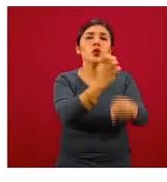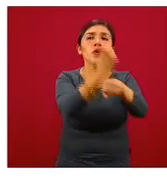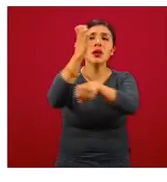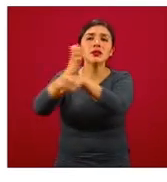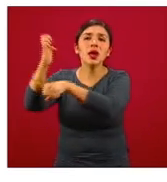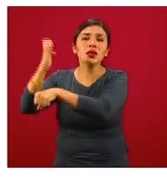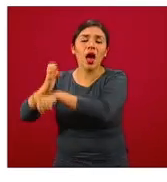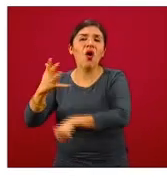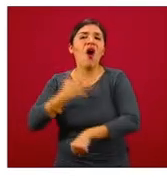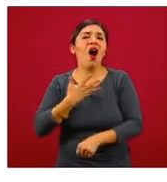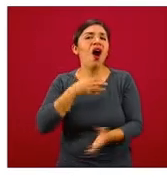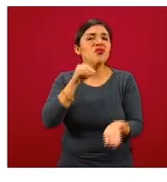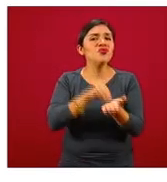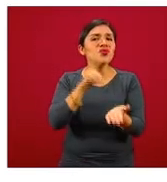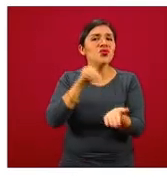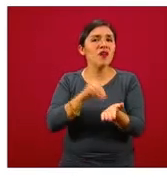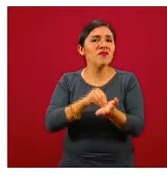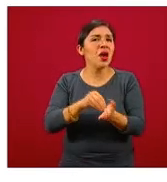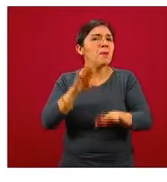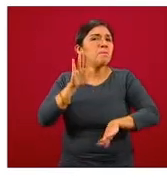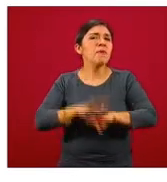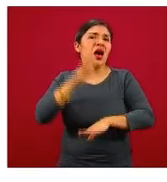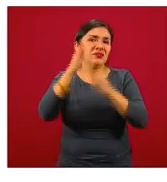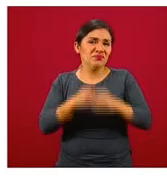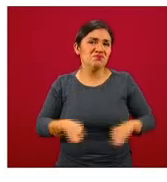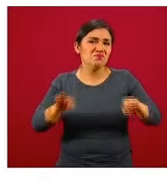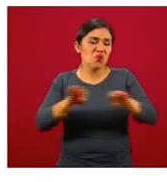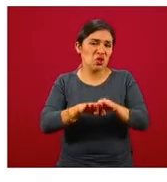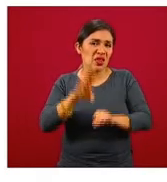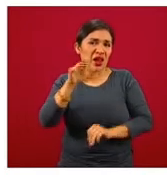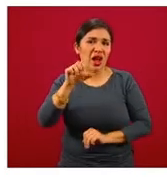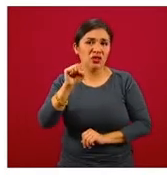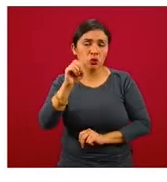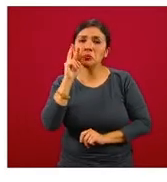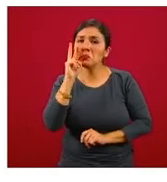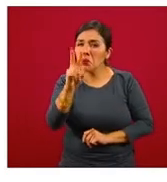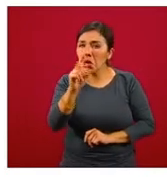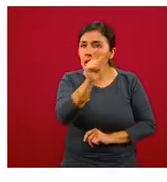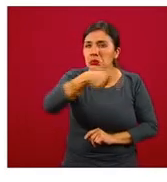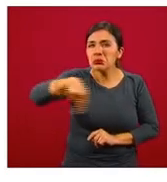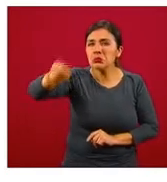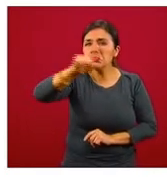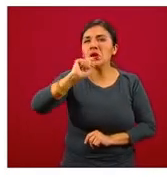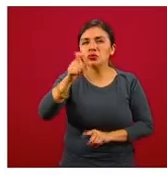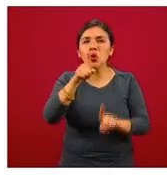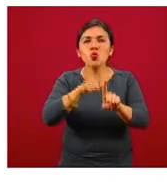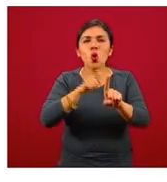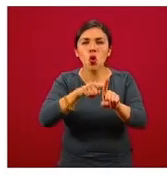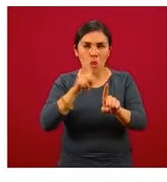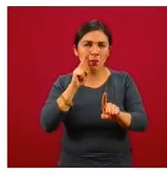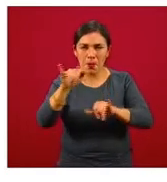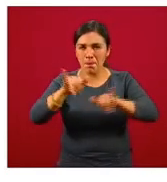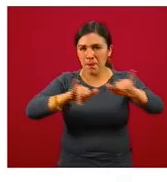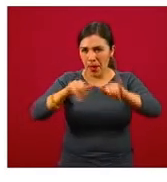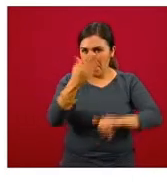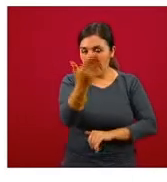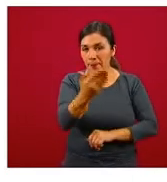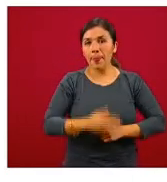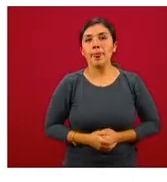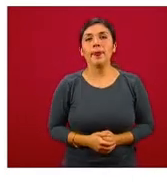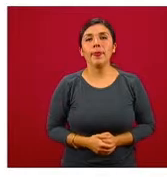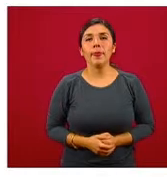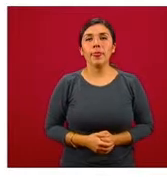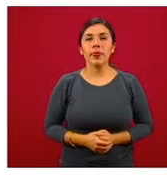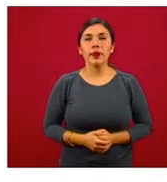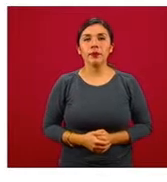states, los que states mantienen that niveles have that todavía burden of disease, that importantes de casos y los significant podemos ver burden. representados también en los And we colores can see that señalados. reflected in the En la colors siguiente on the